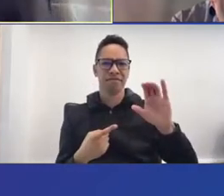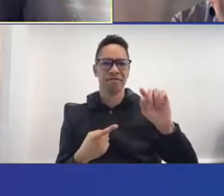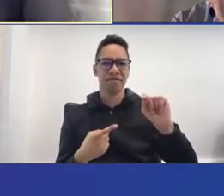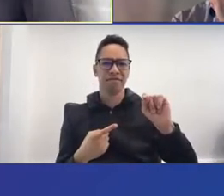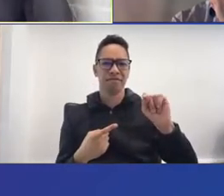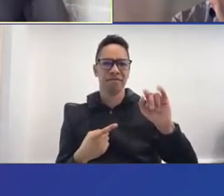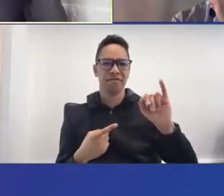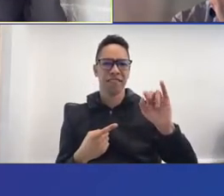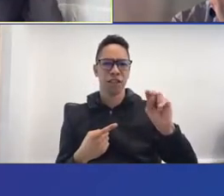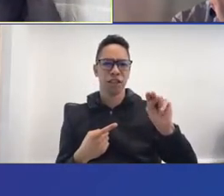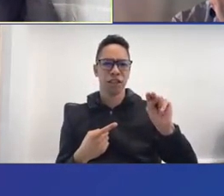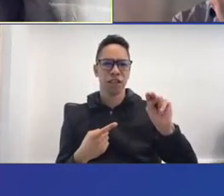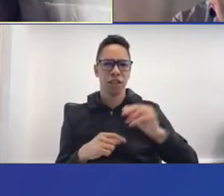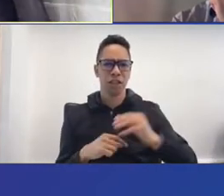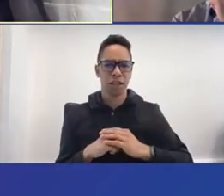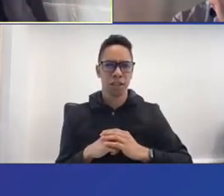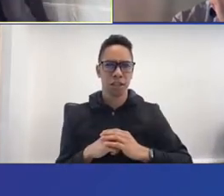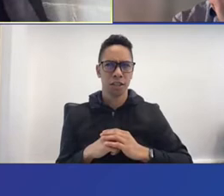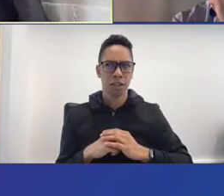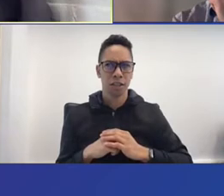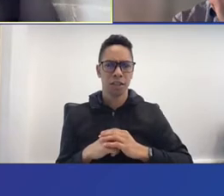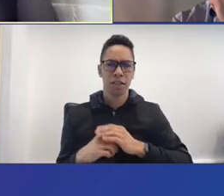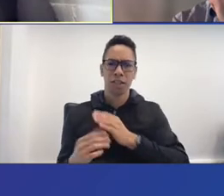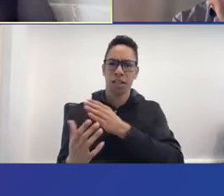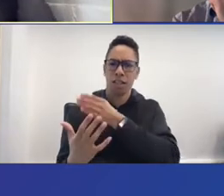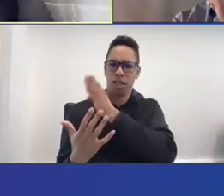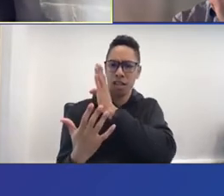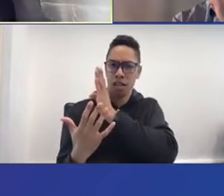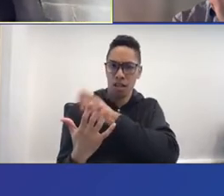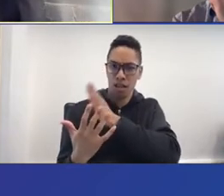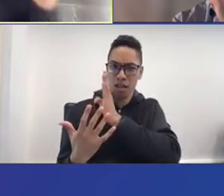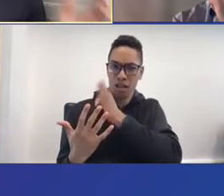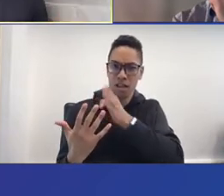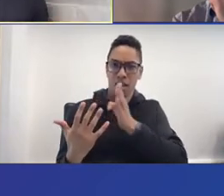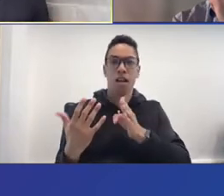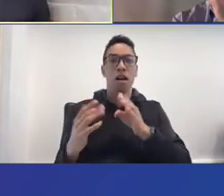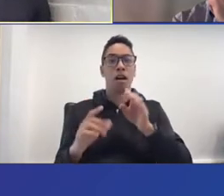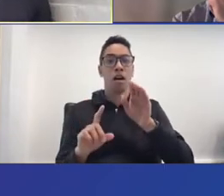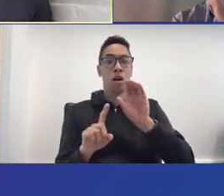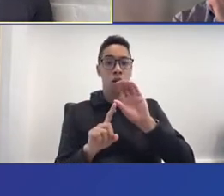that there are a series of cultural narratives